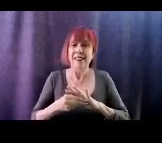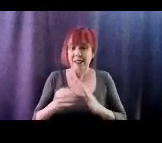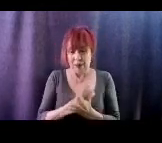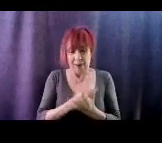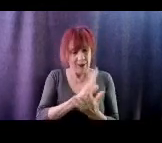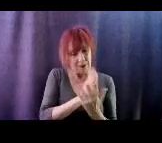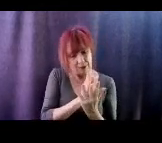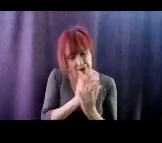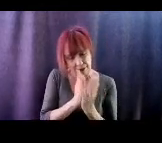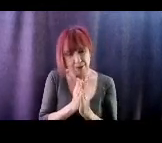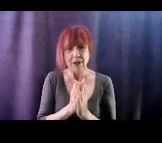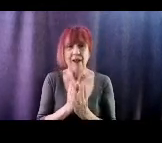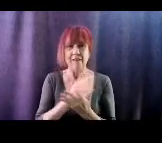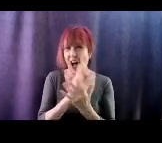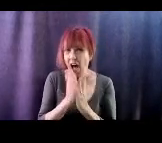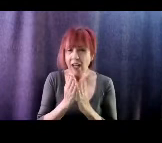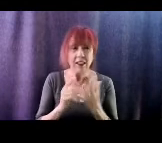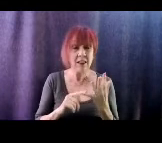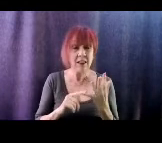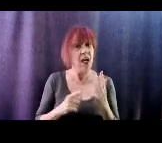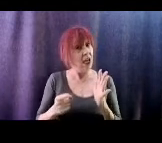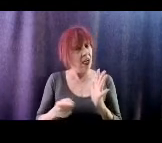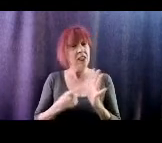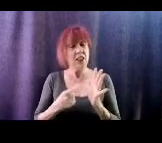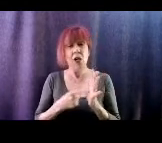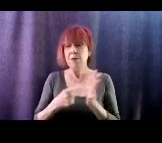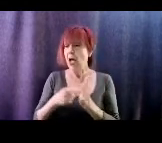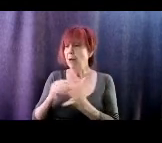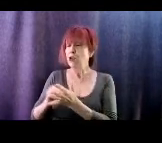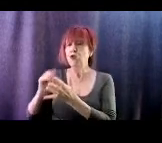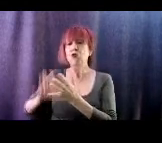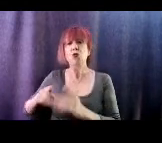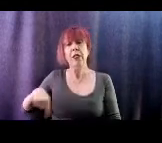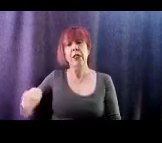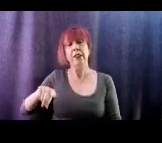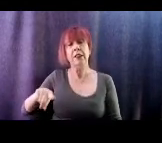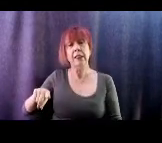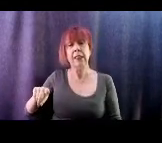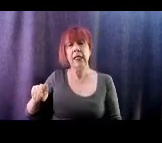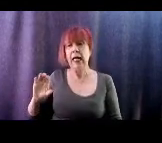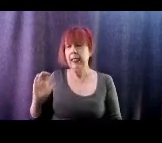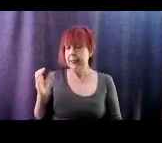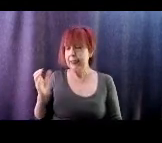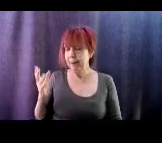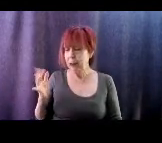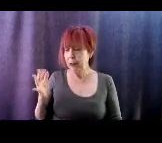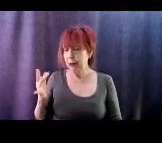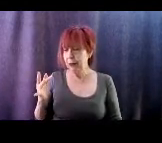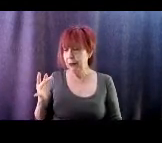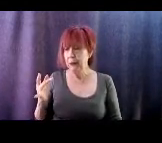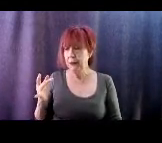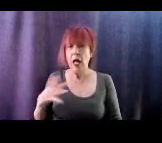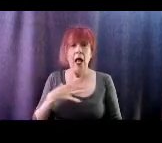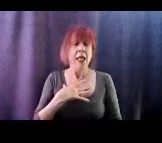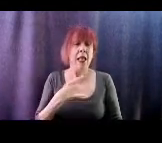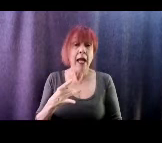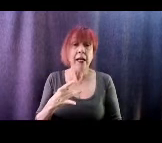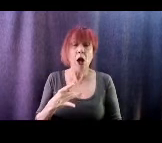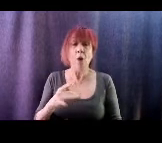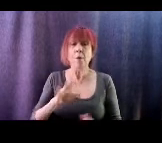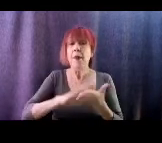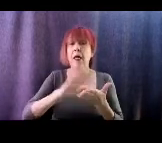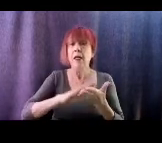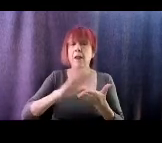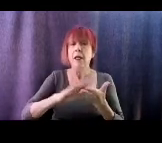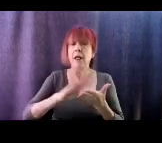in files. A lot of times students seem to generate towards the janitors,